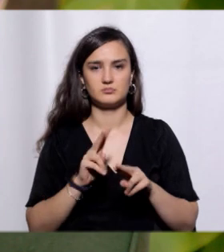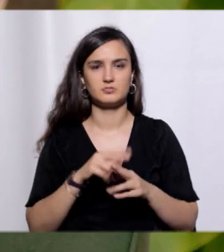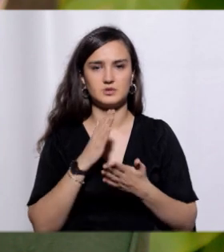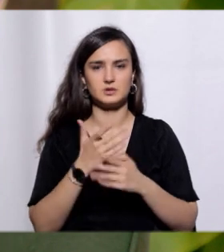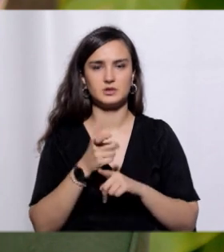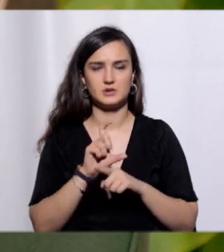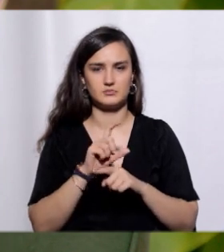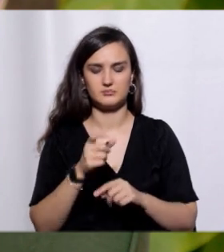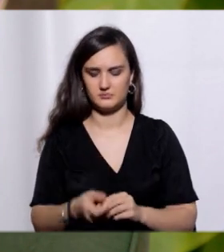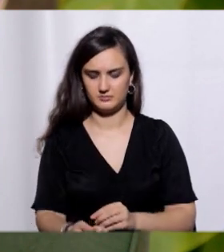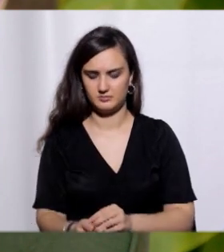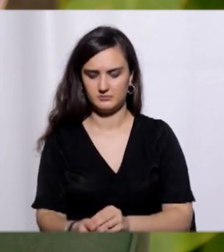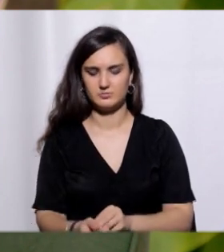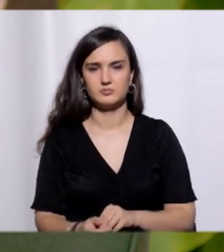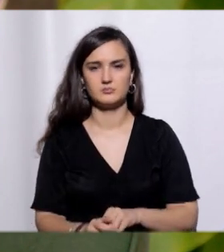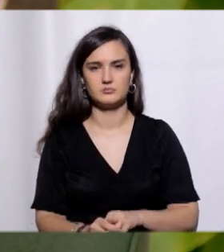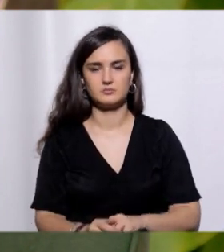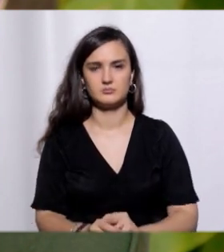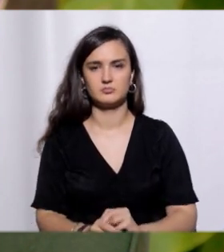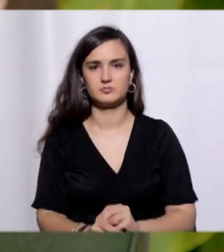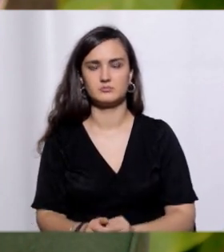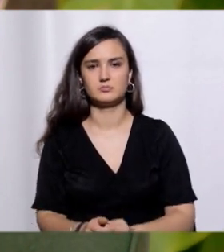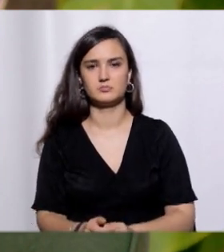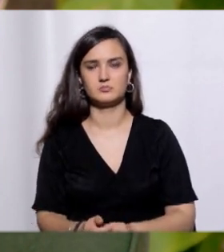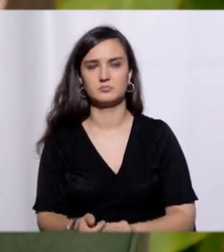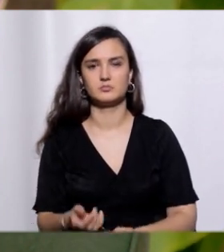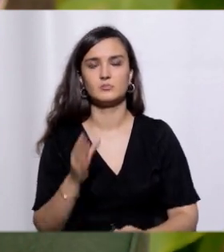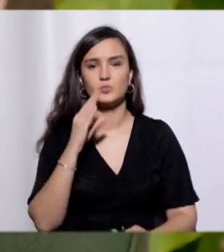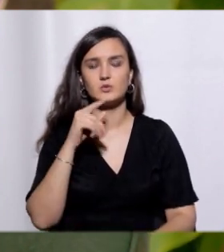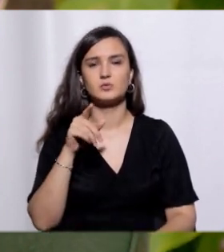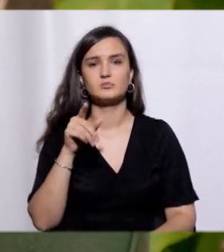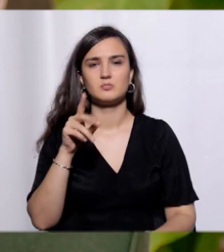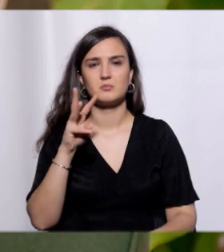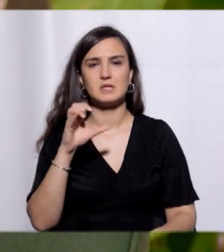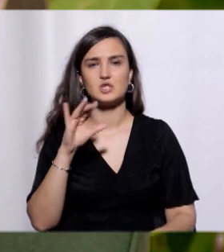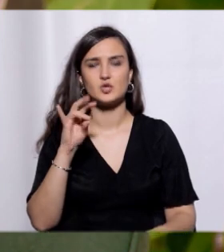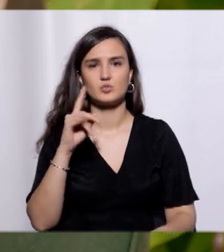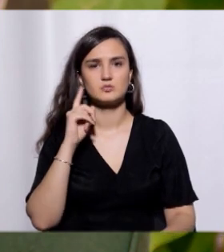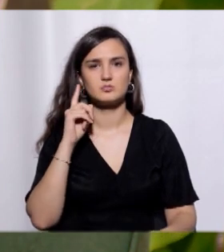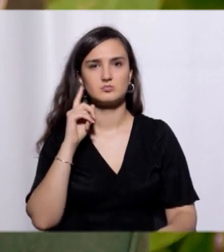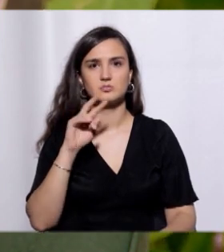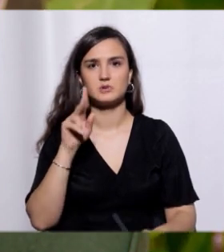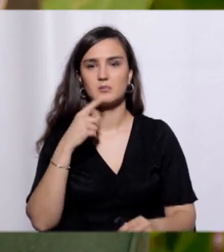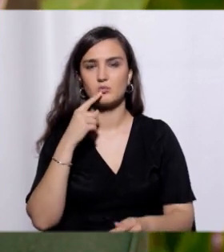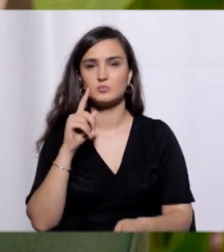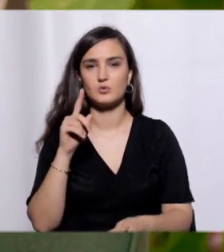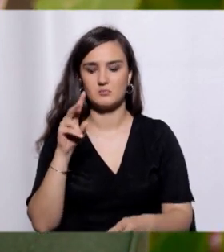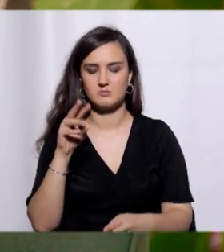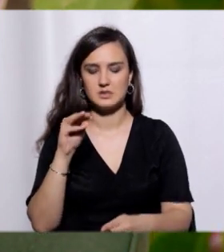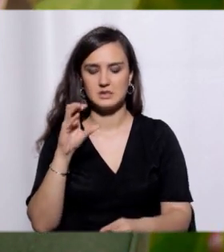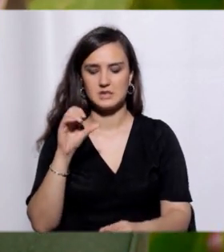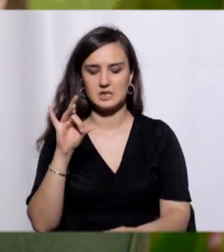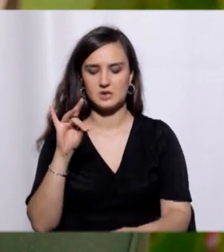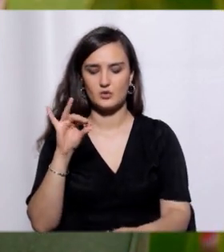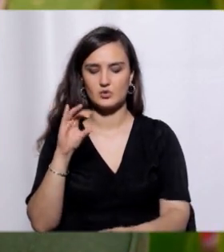are already preparing to exchange their vows when Mr. Mason's voice cries out and says that Mr.